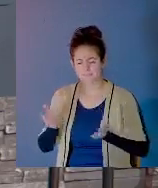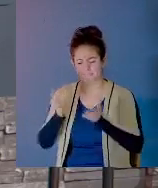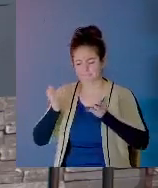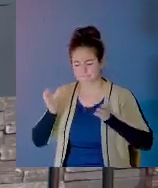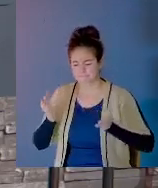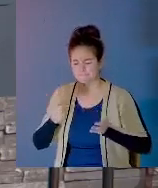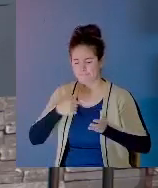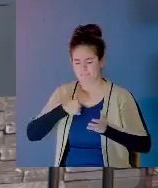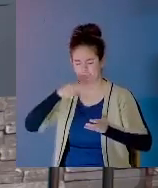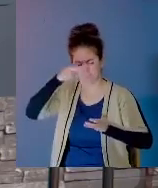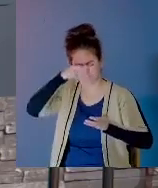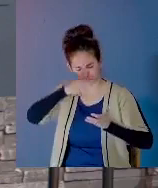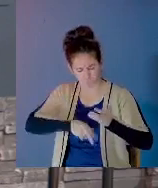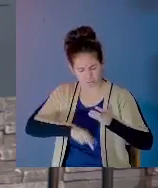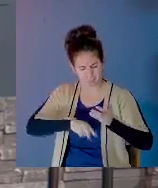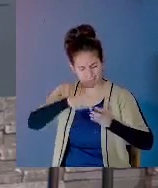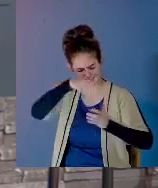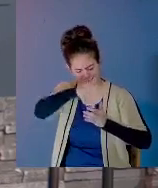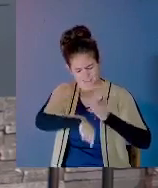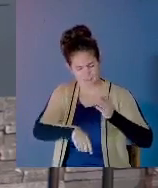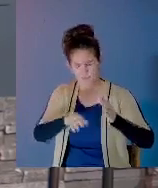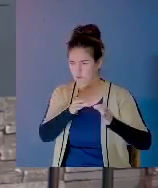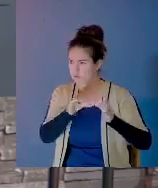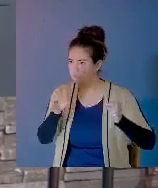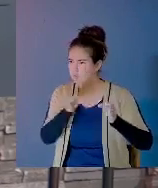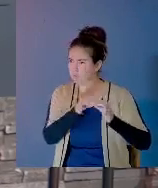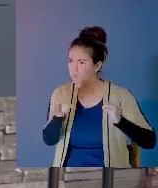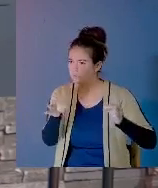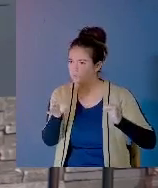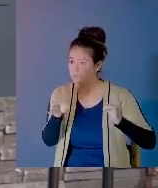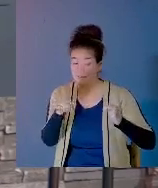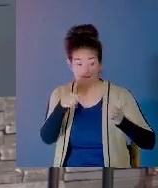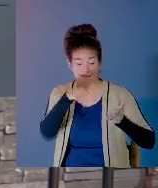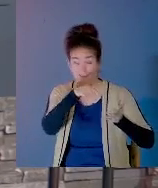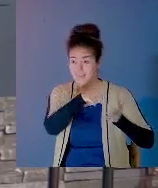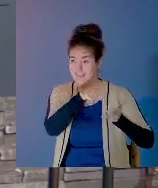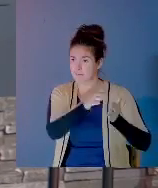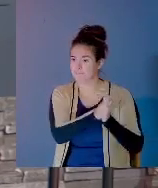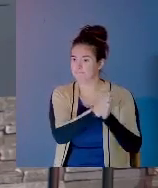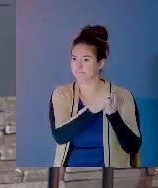has saved me. And that's the only thing